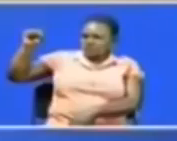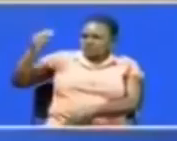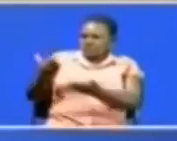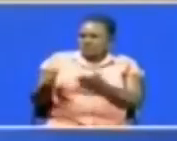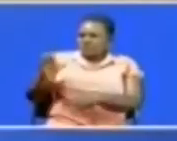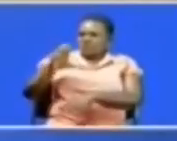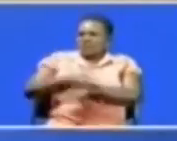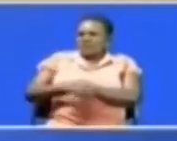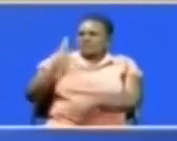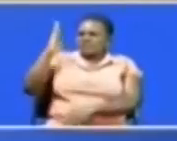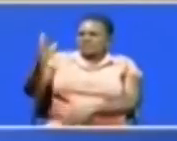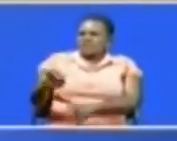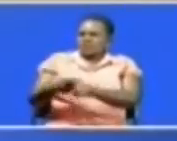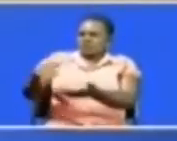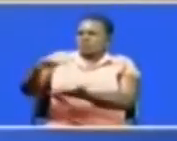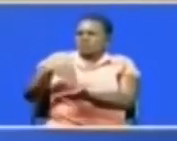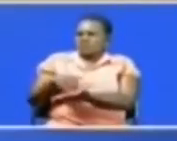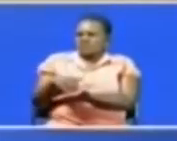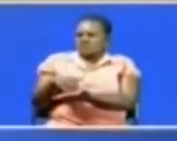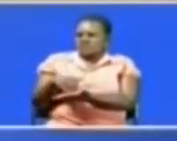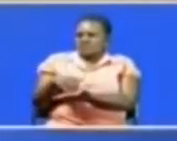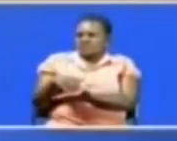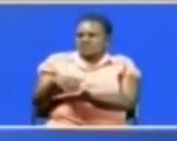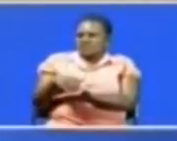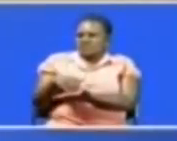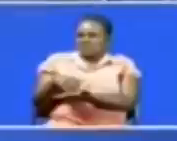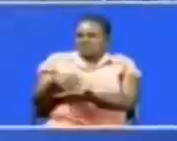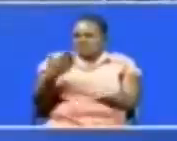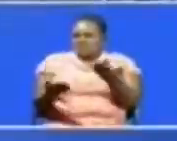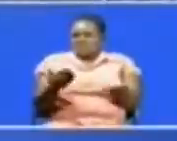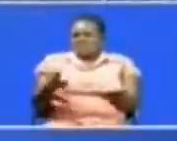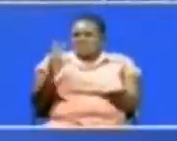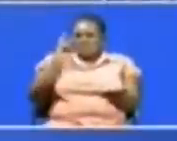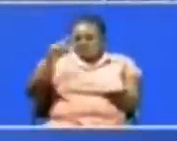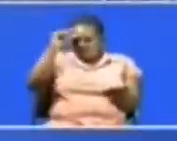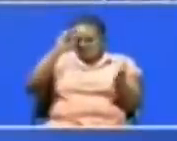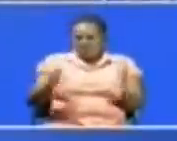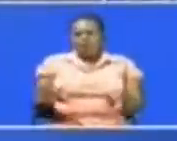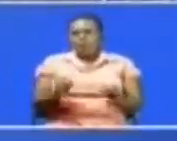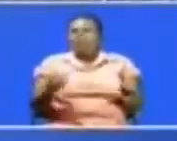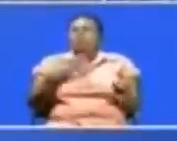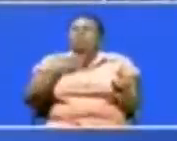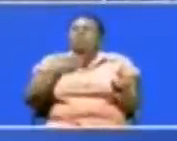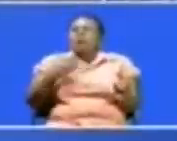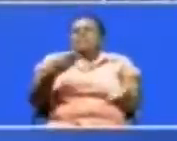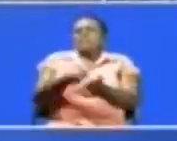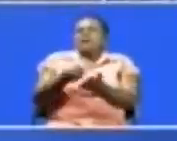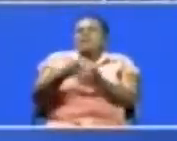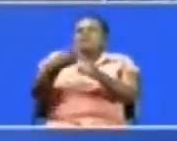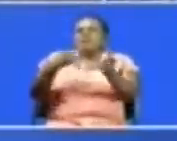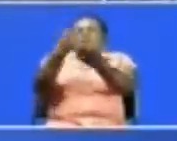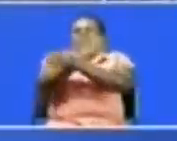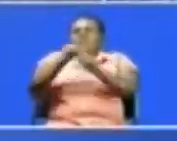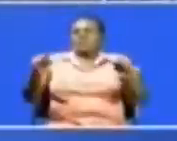they were getting things directly from the center. So that's still thinking, yes, that so way. So they really don't see their governors. They still want money to come from the